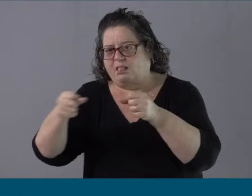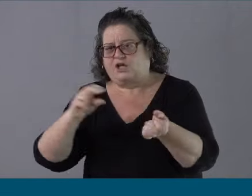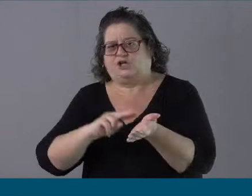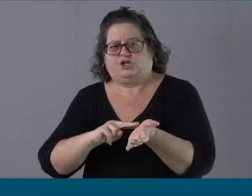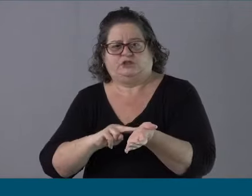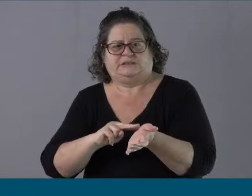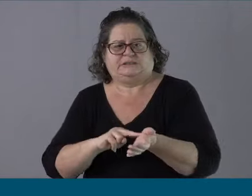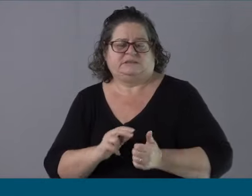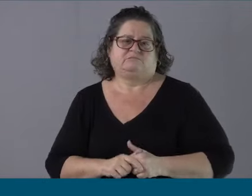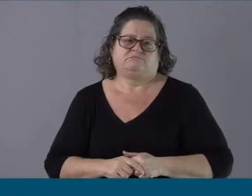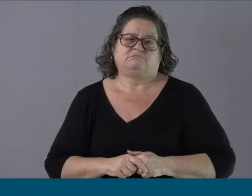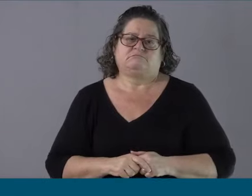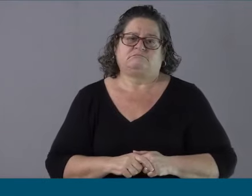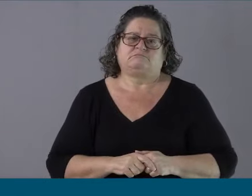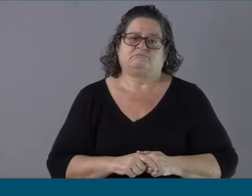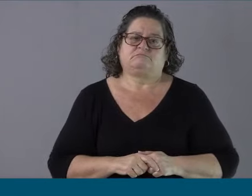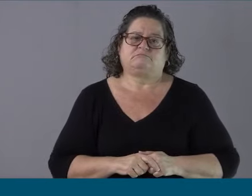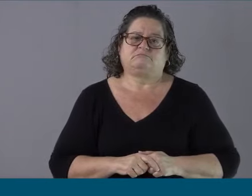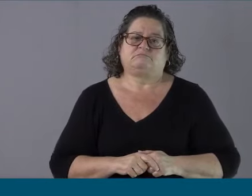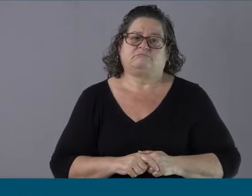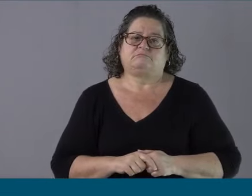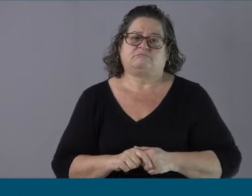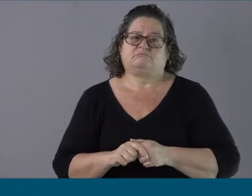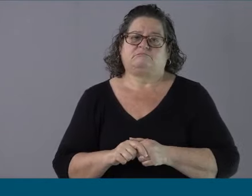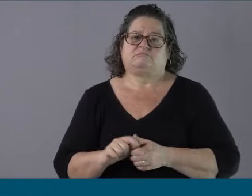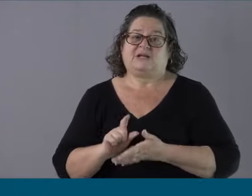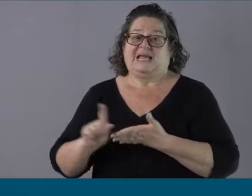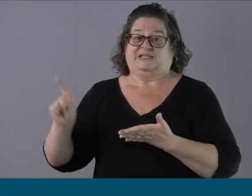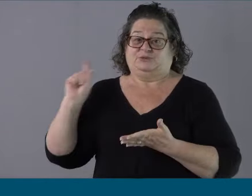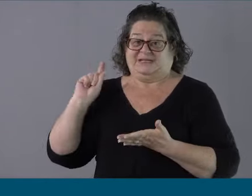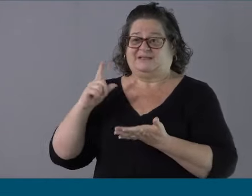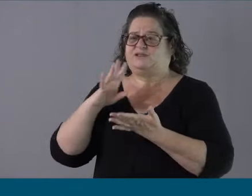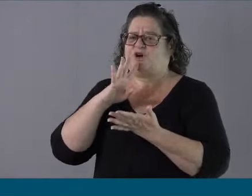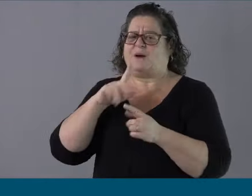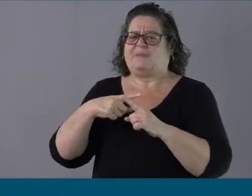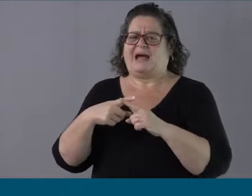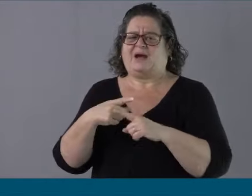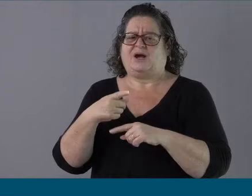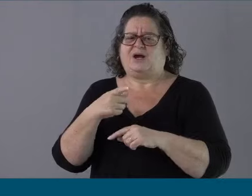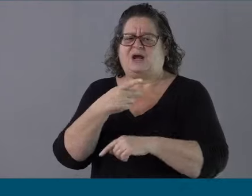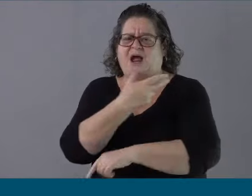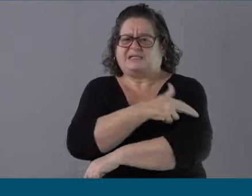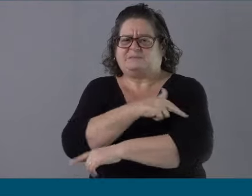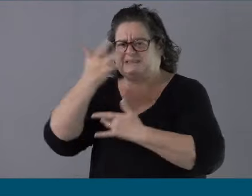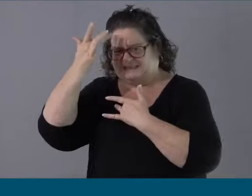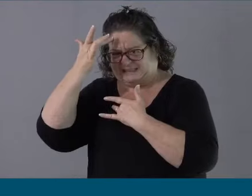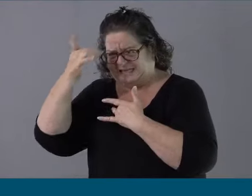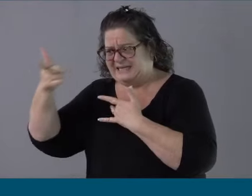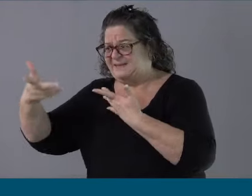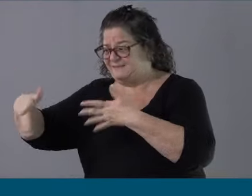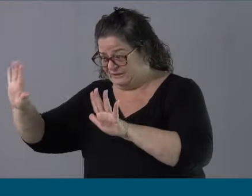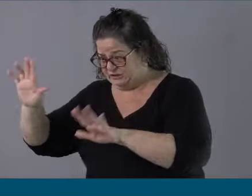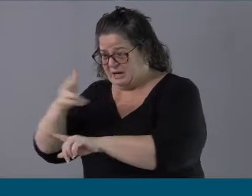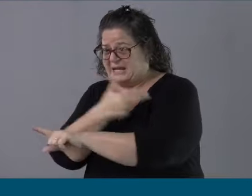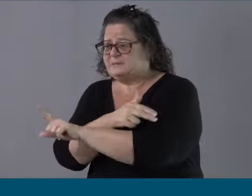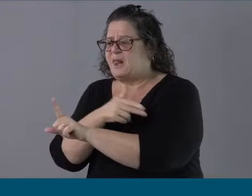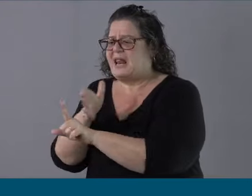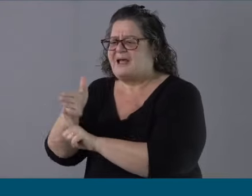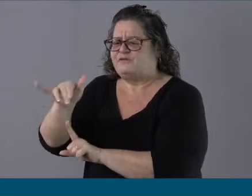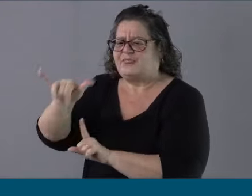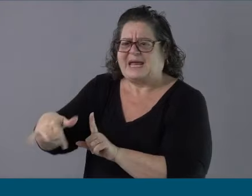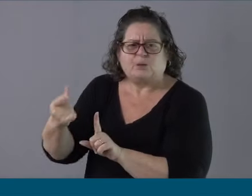the post-acute care initiative. So we know that we have a number of patients that are in the hospital that could be discharged if they had